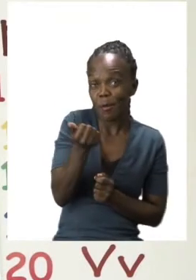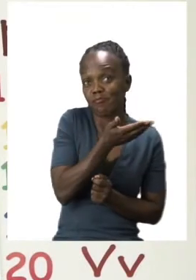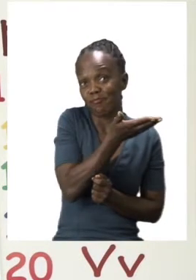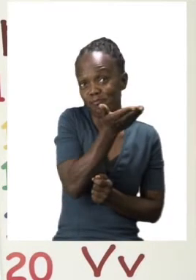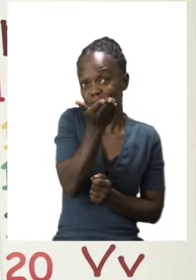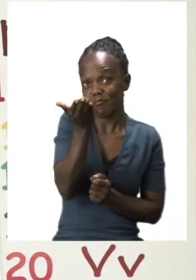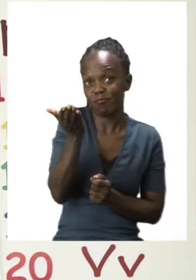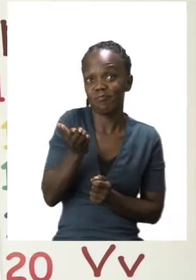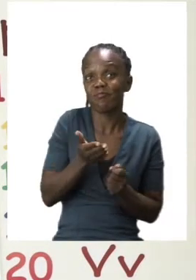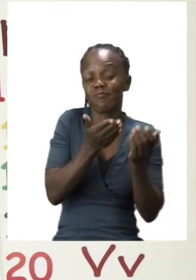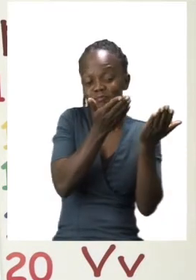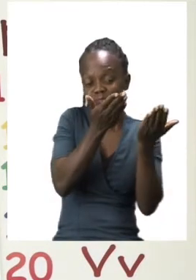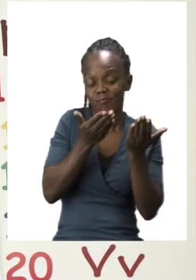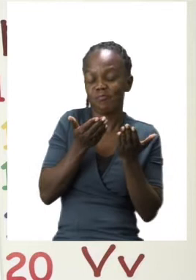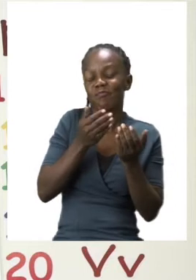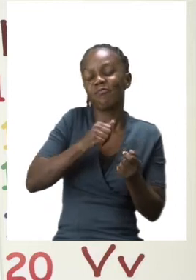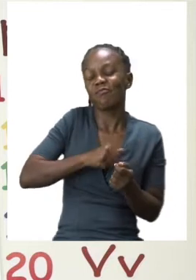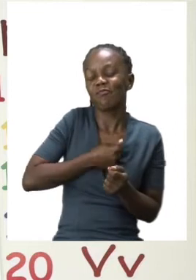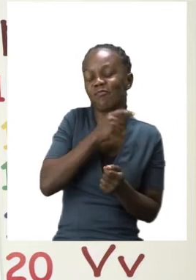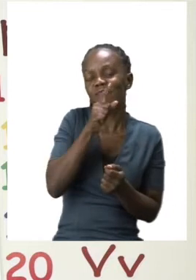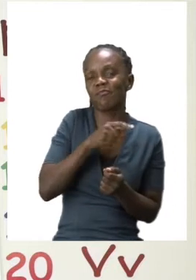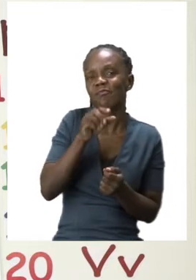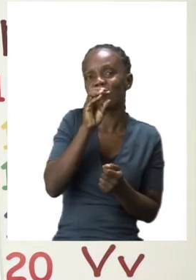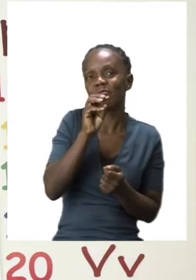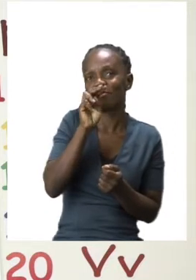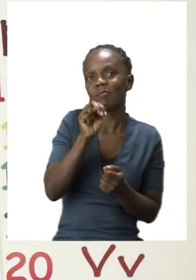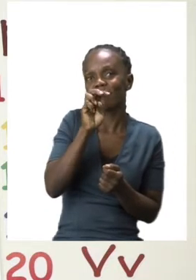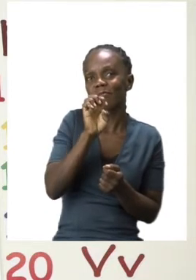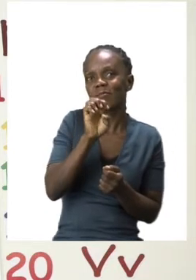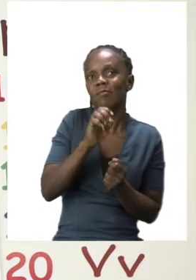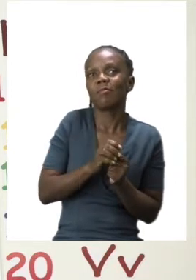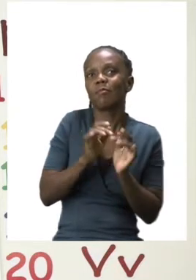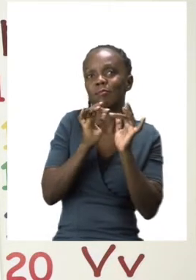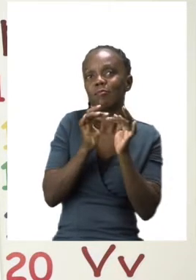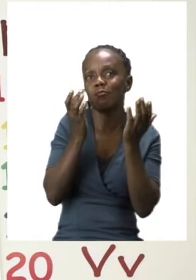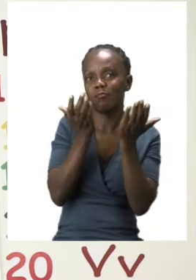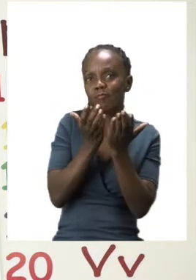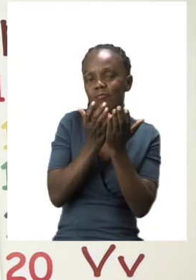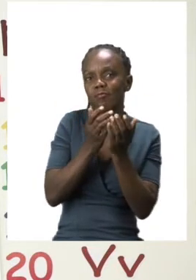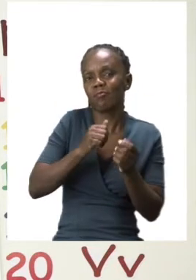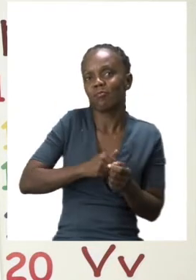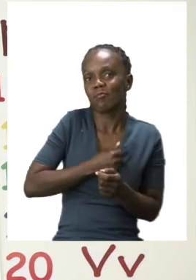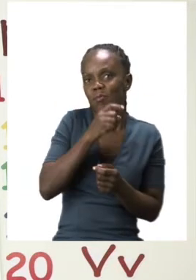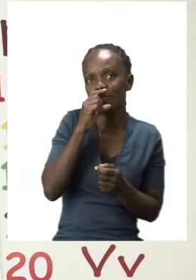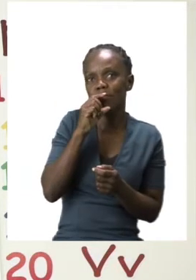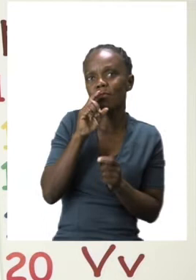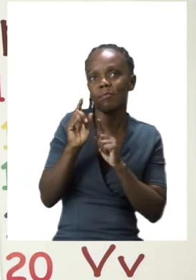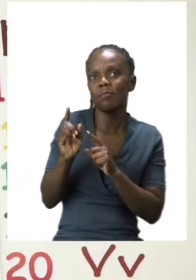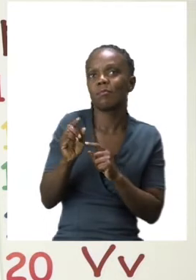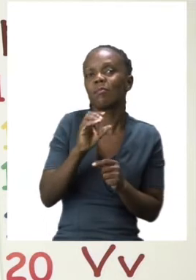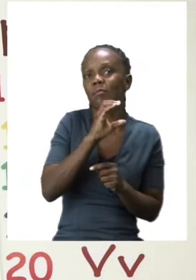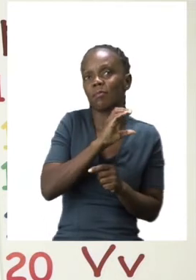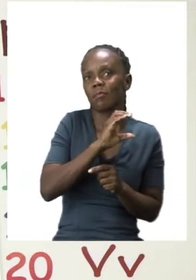Hello everyone and welcome to My Zone Online School. My name is Teacher Mutsa